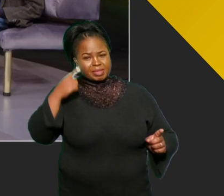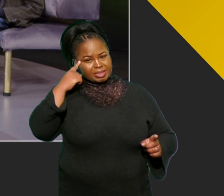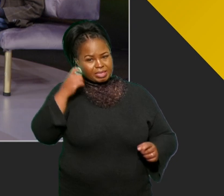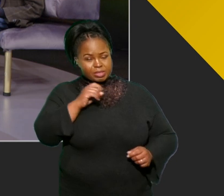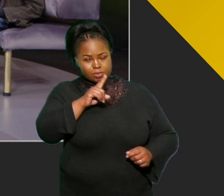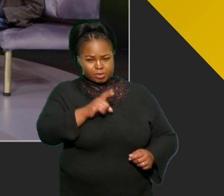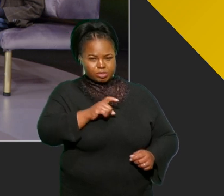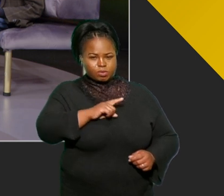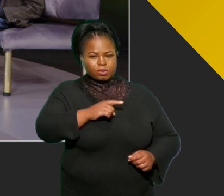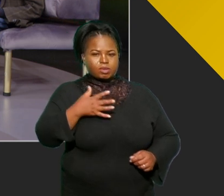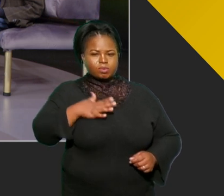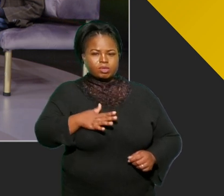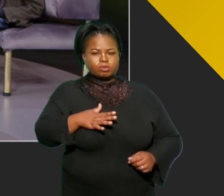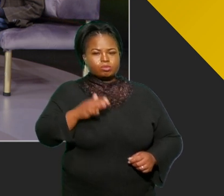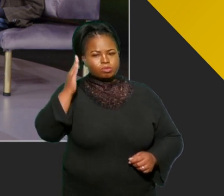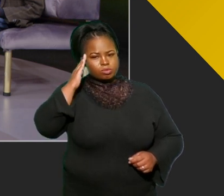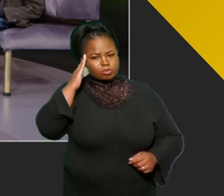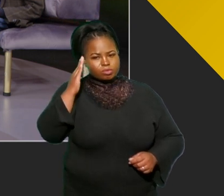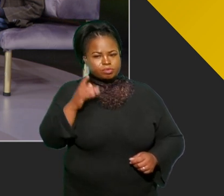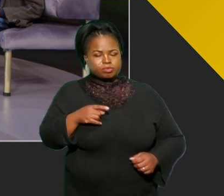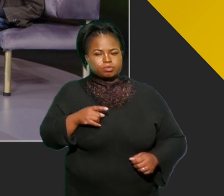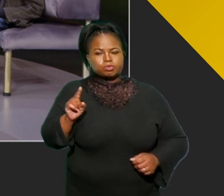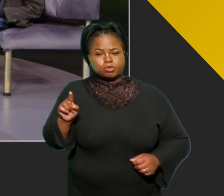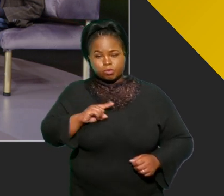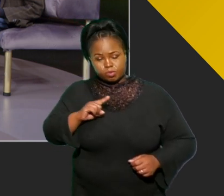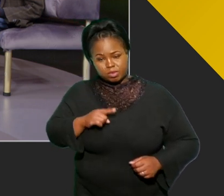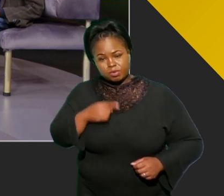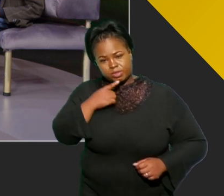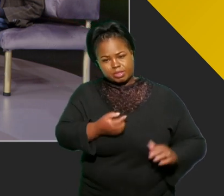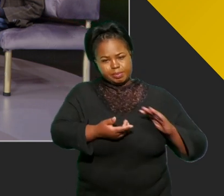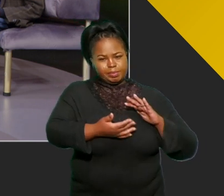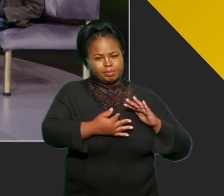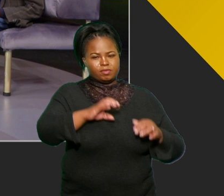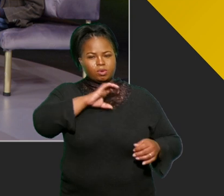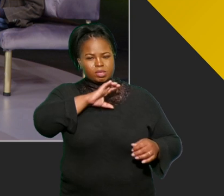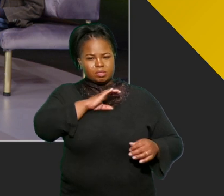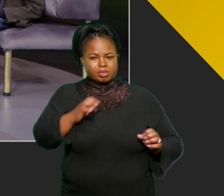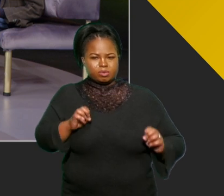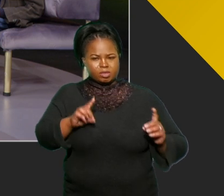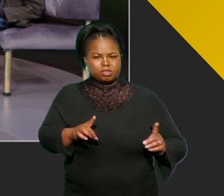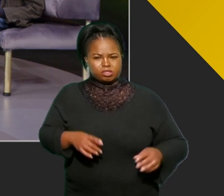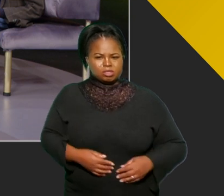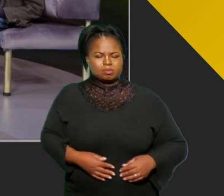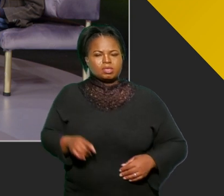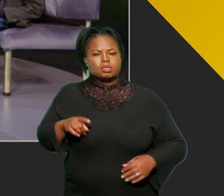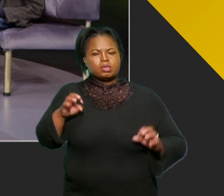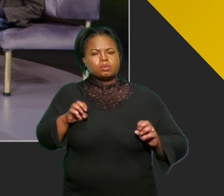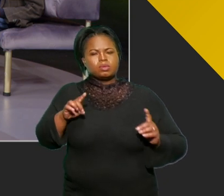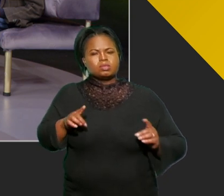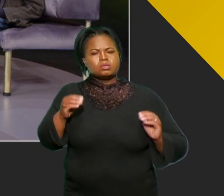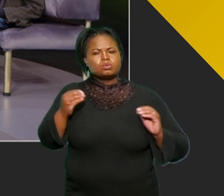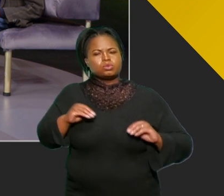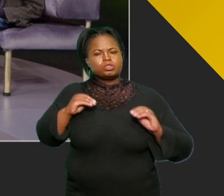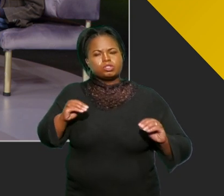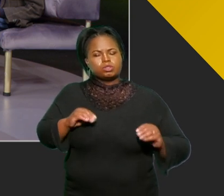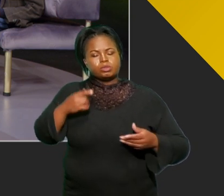it's a question of asking khona na. You said you unali passion ya consumer education. Yeah, how do we get this education so that